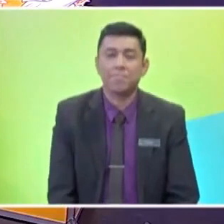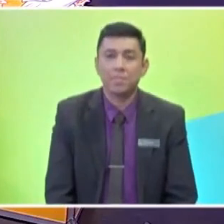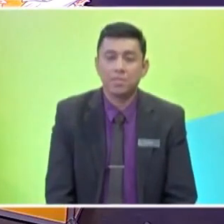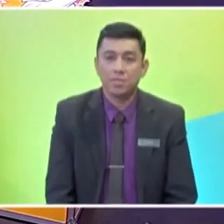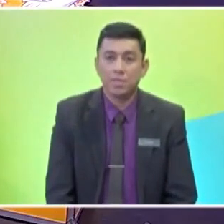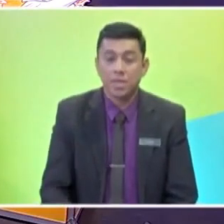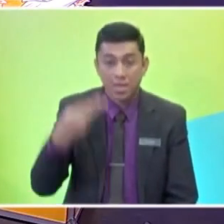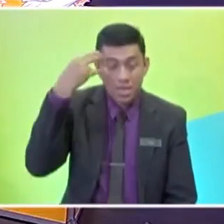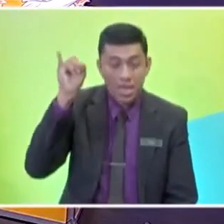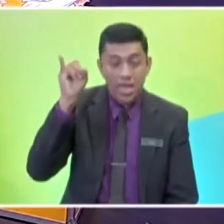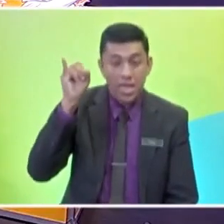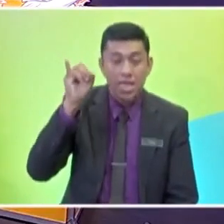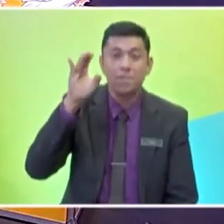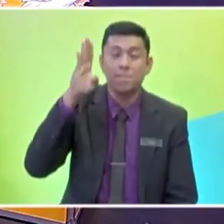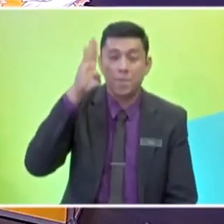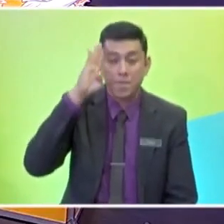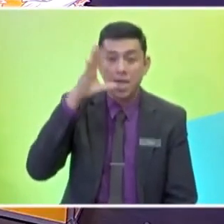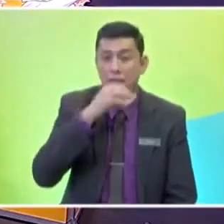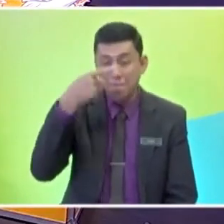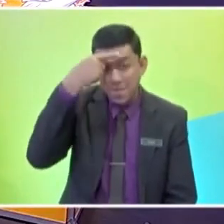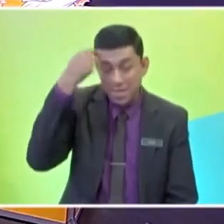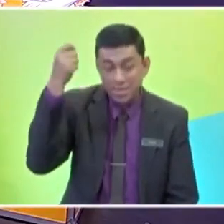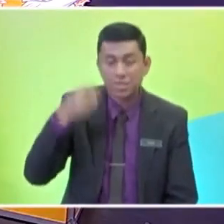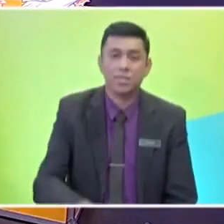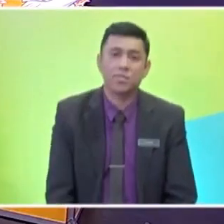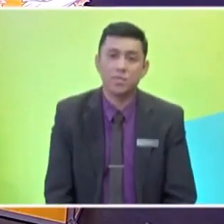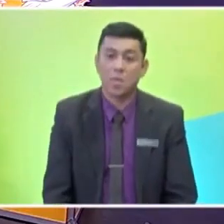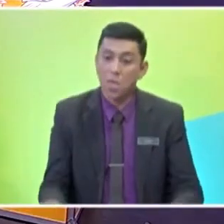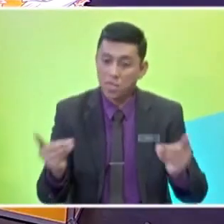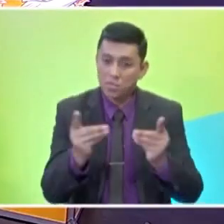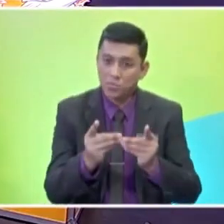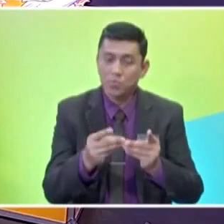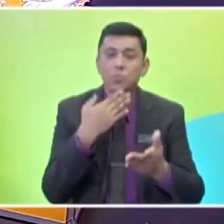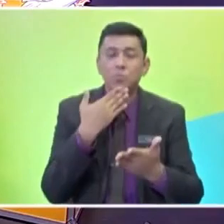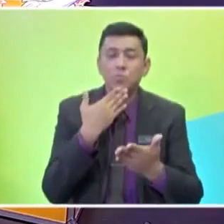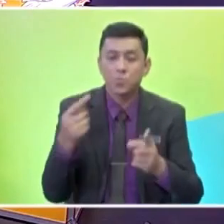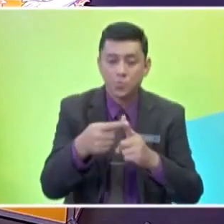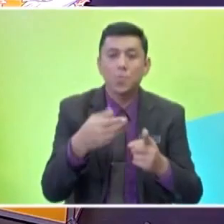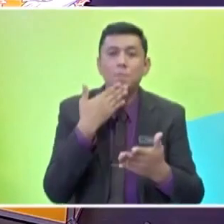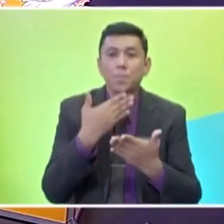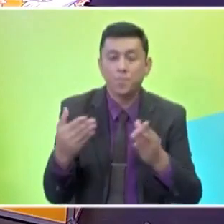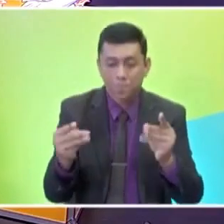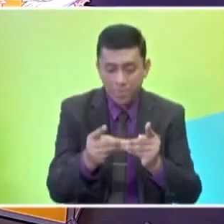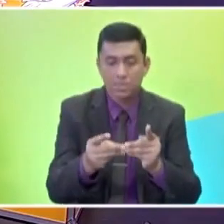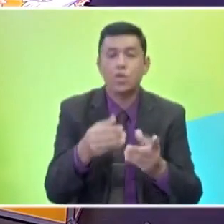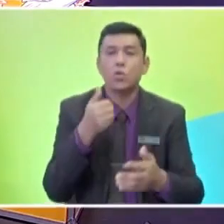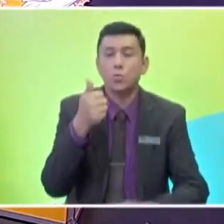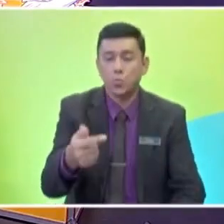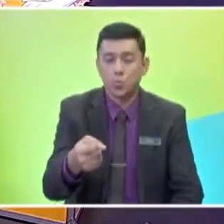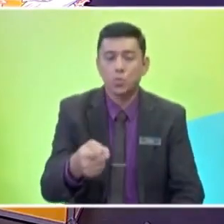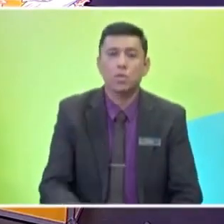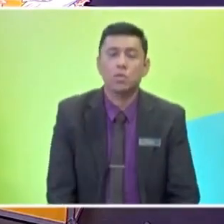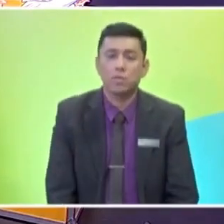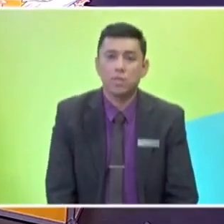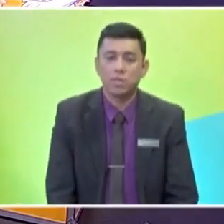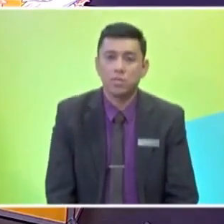Okay. Hi, Baba. Hi, Blackie. Nice to meet you. Nice to meet you too. How are you doing today?